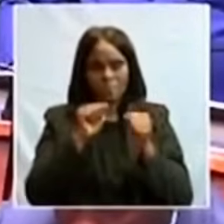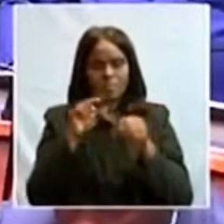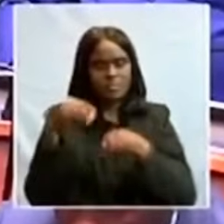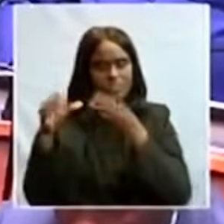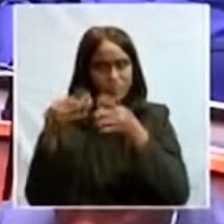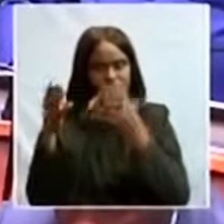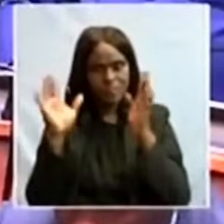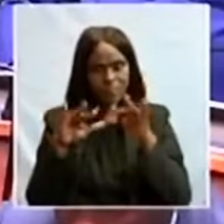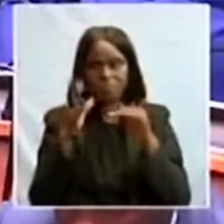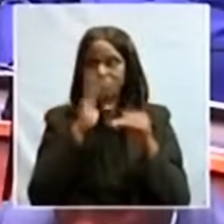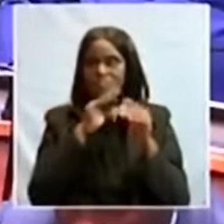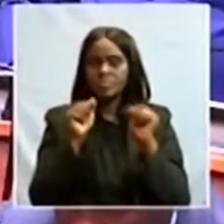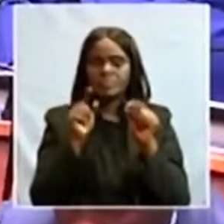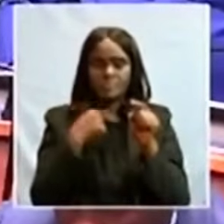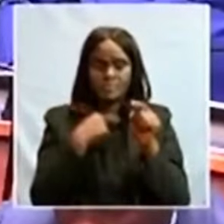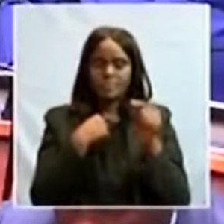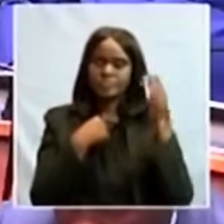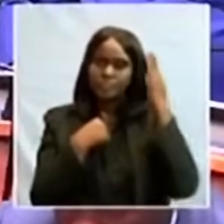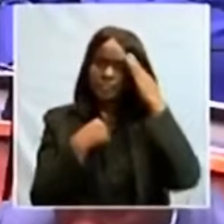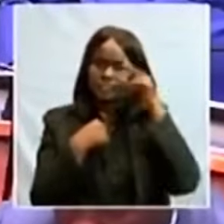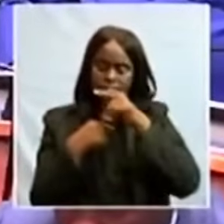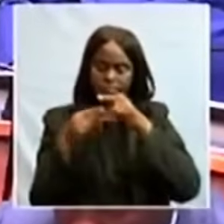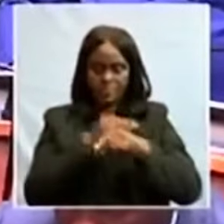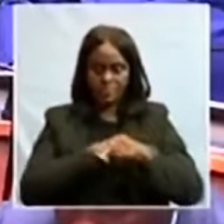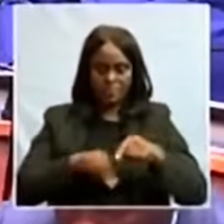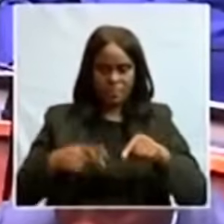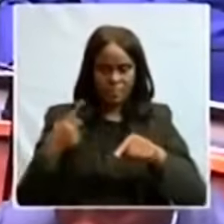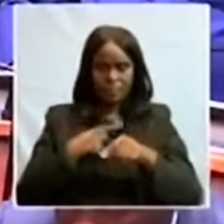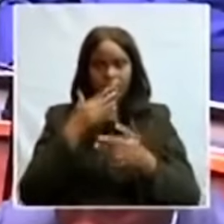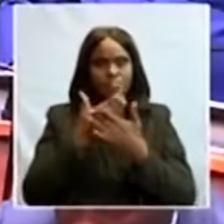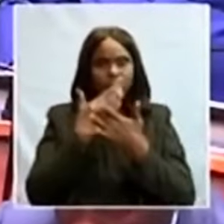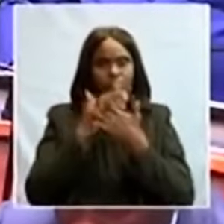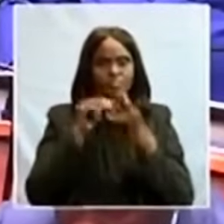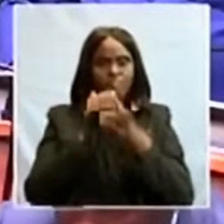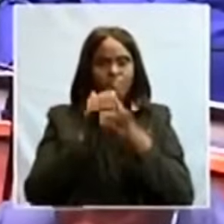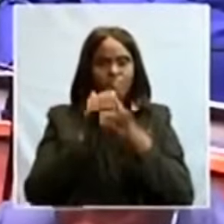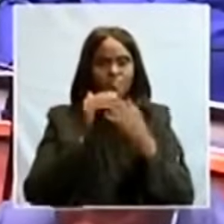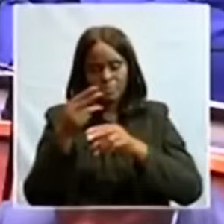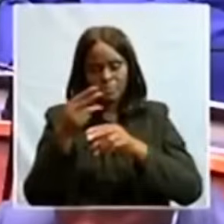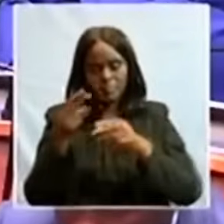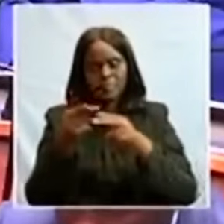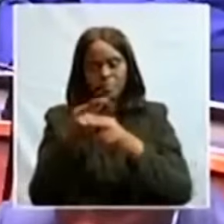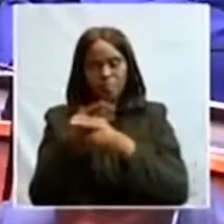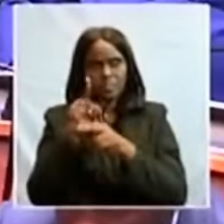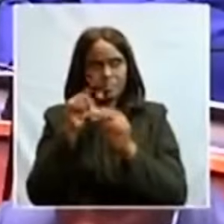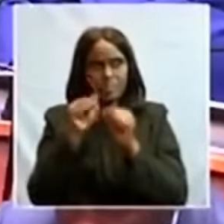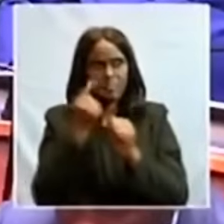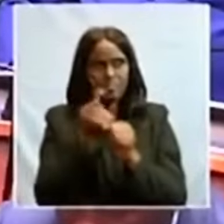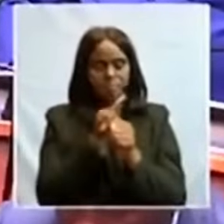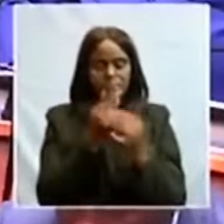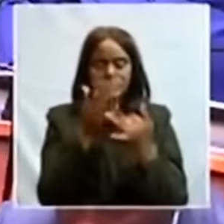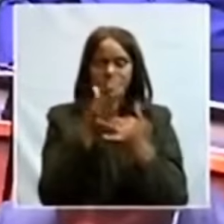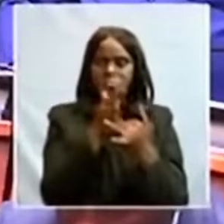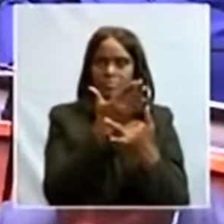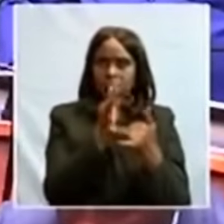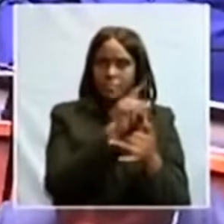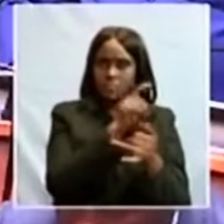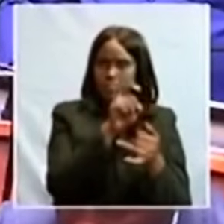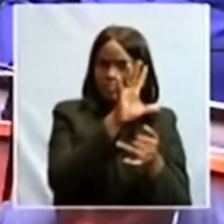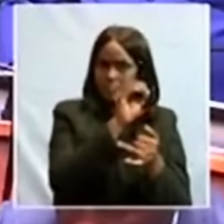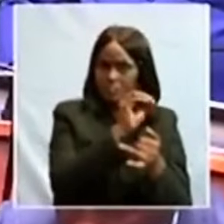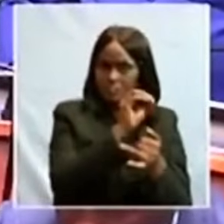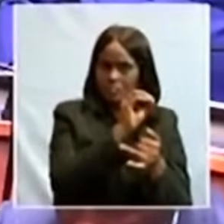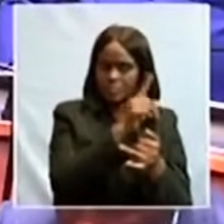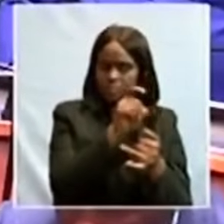disbursed. So I know members of parliament are very good at mathematics. You can only divide the